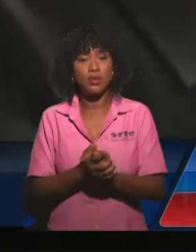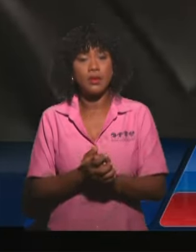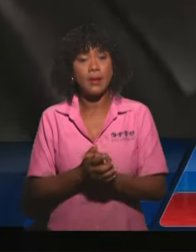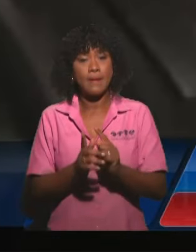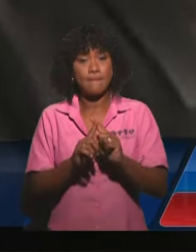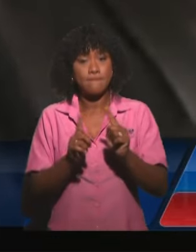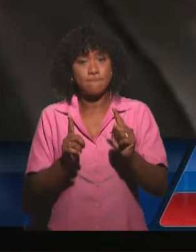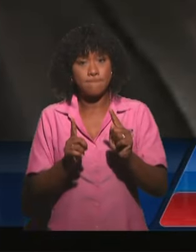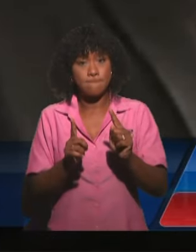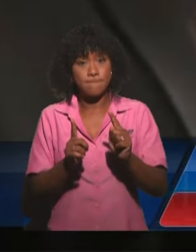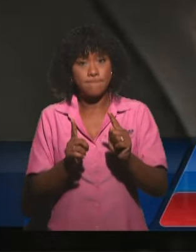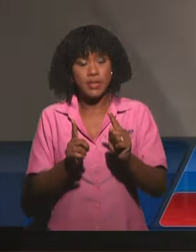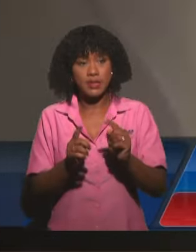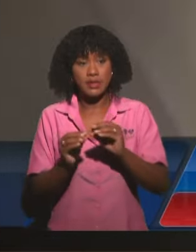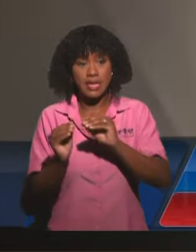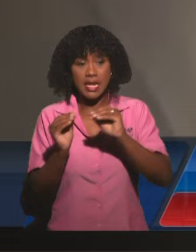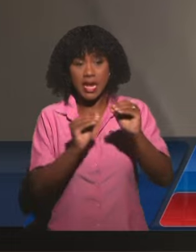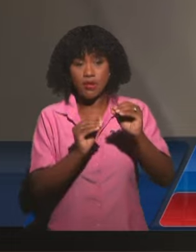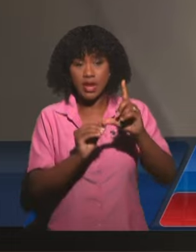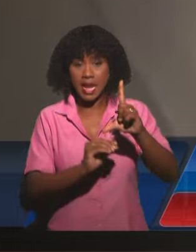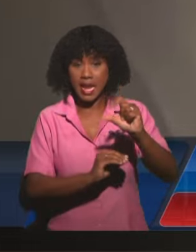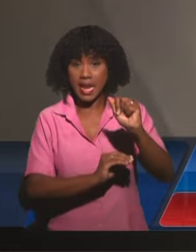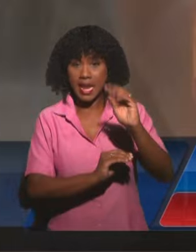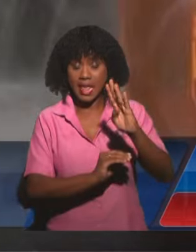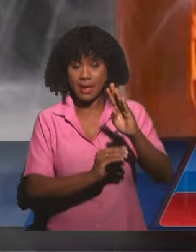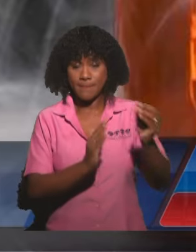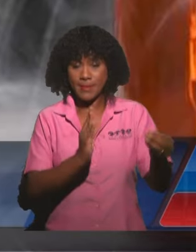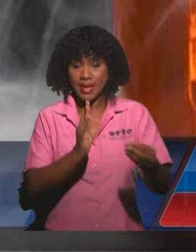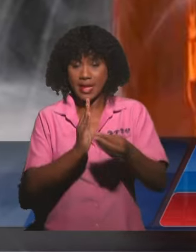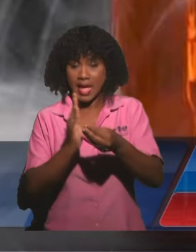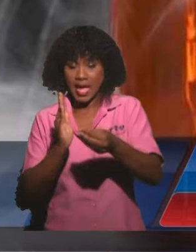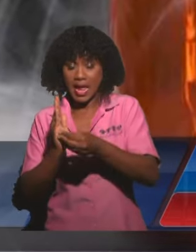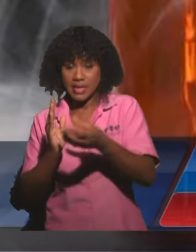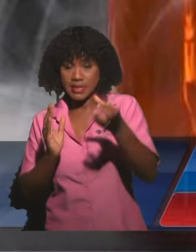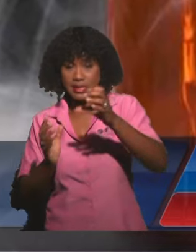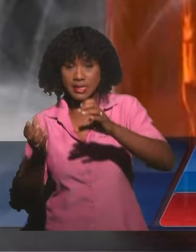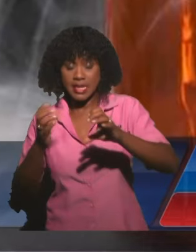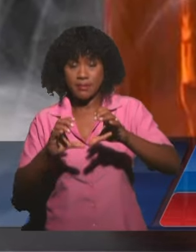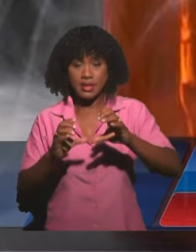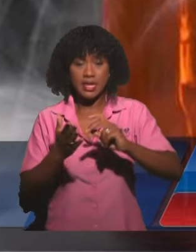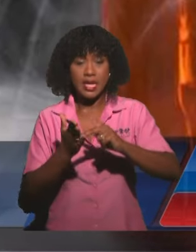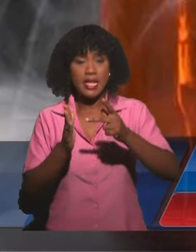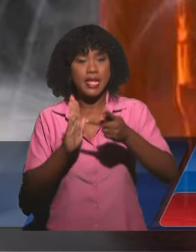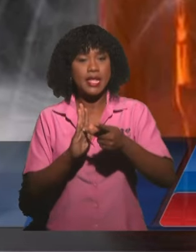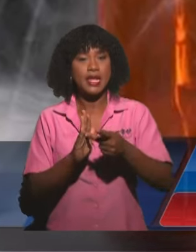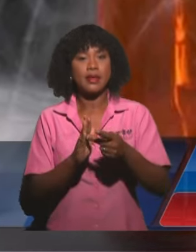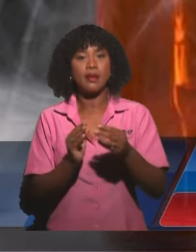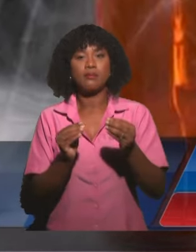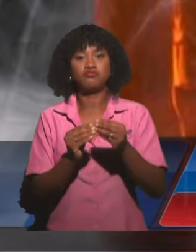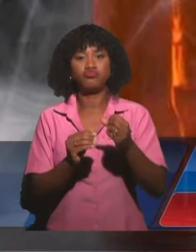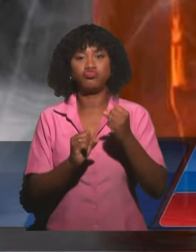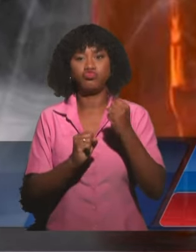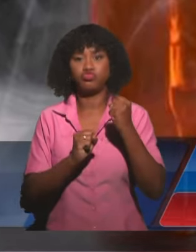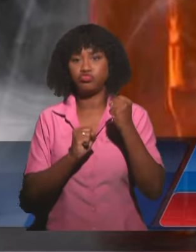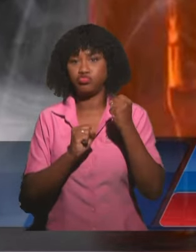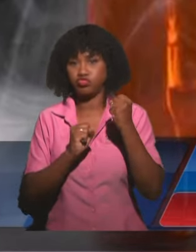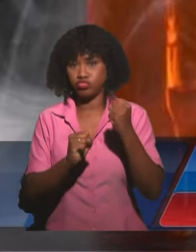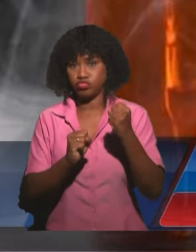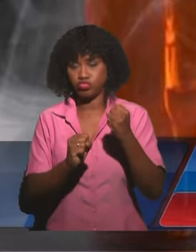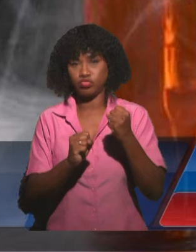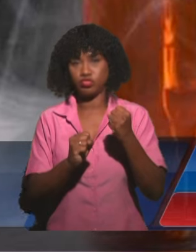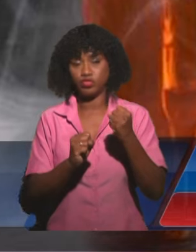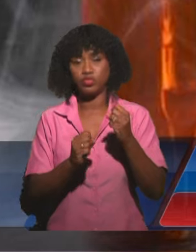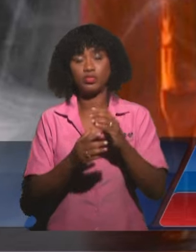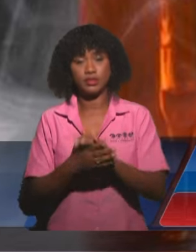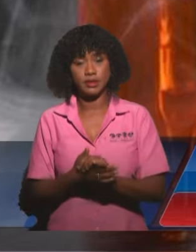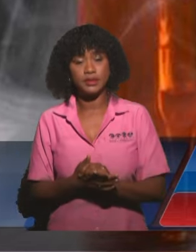now taken this thing into the lab, they've protonated it, added H+ ion to it, and what that means is it's way more potent and concentrated